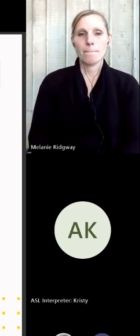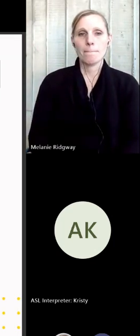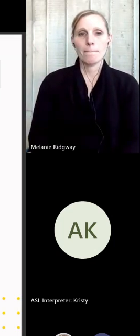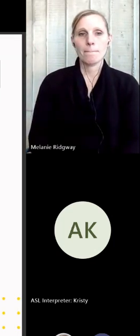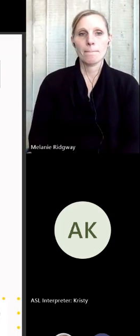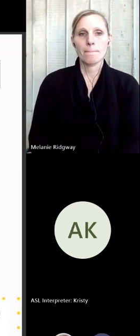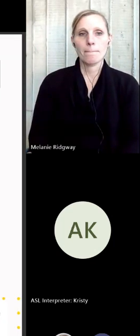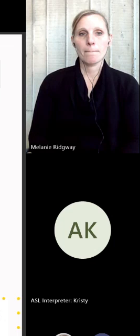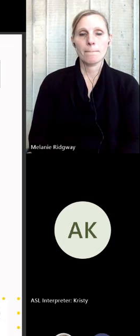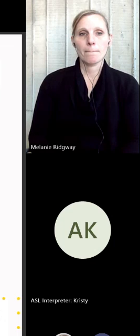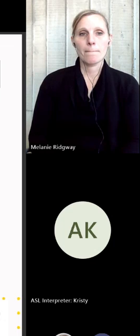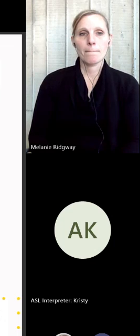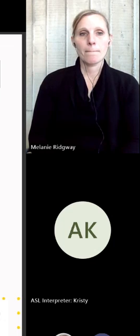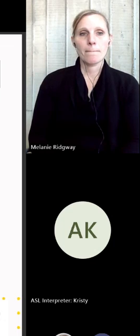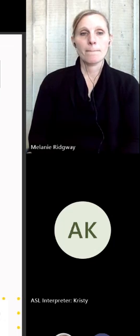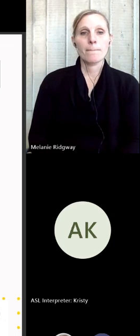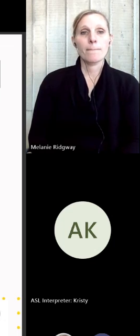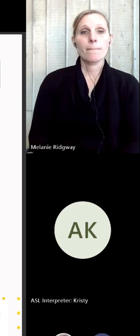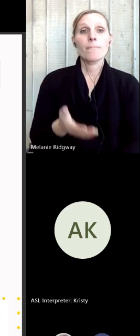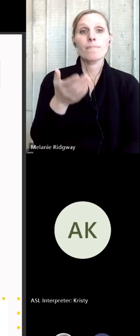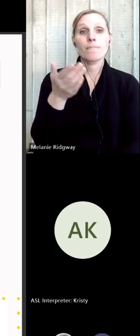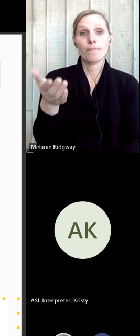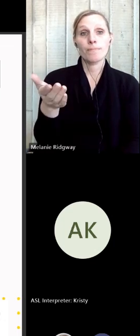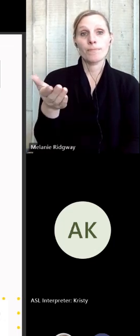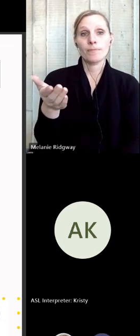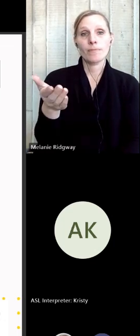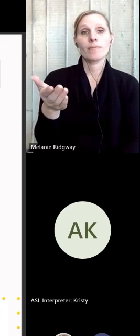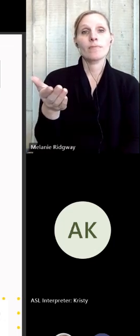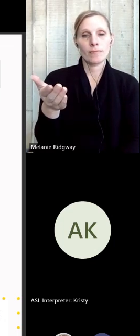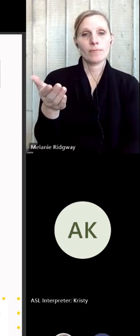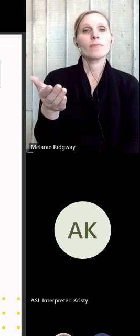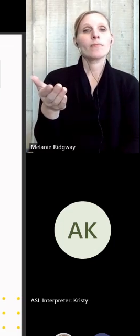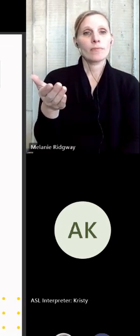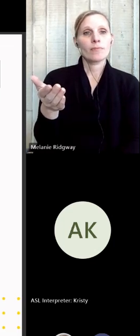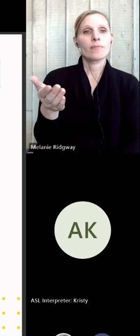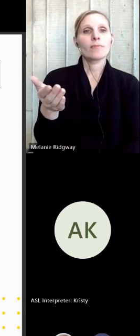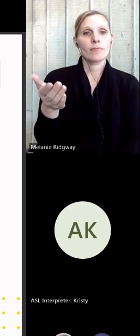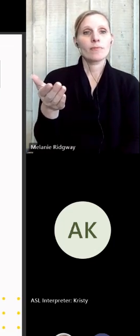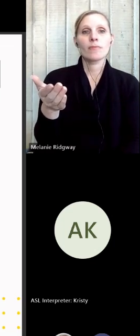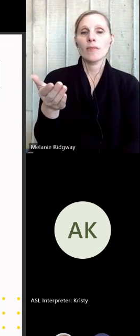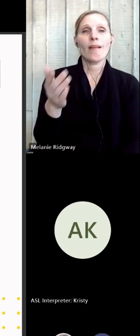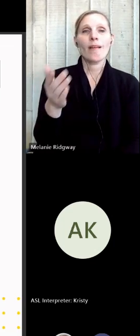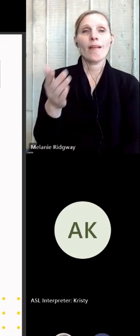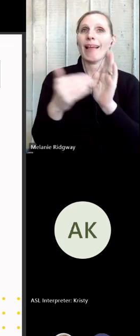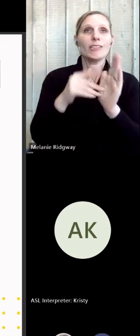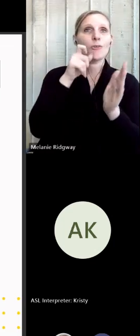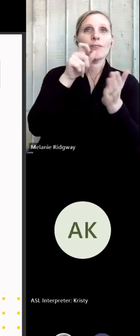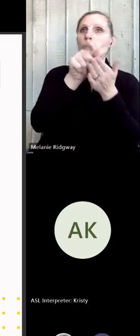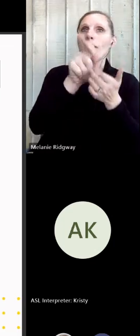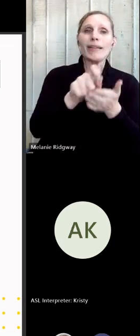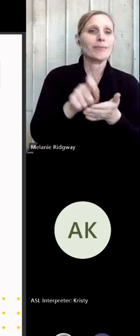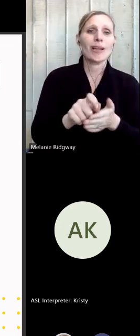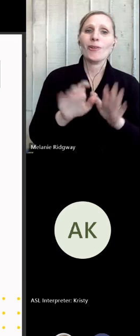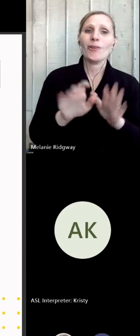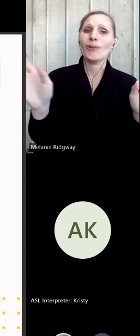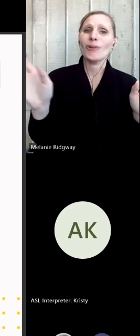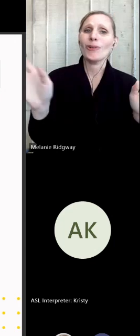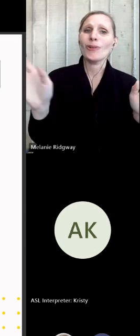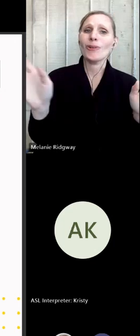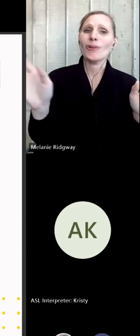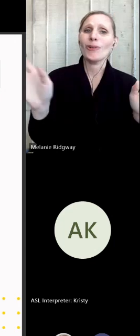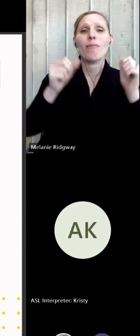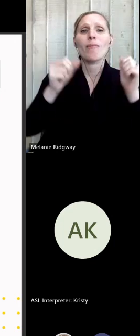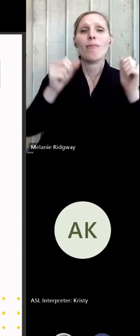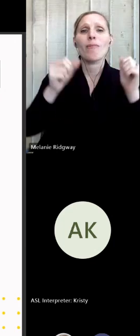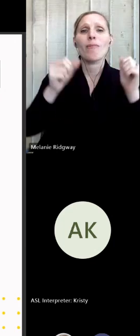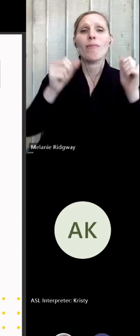So, all of these questions are included on your tip sheet. You don't have to worry. I'm not reading them all